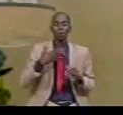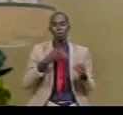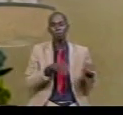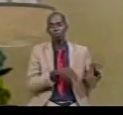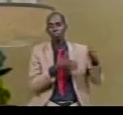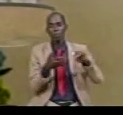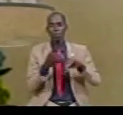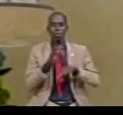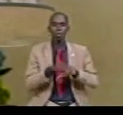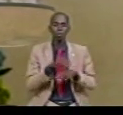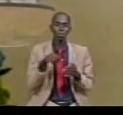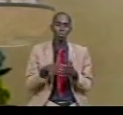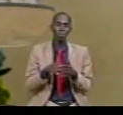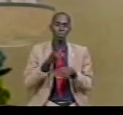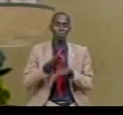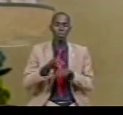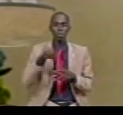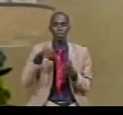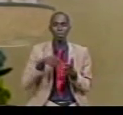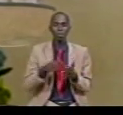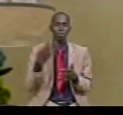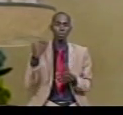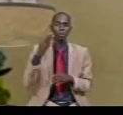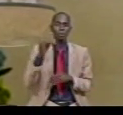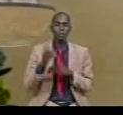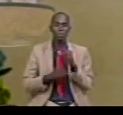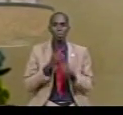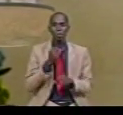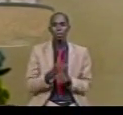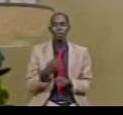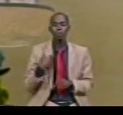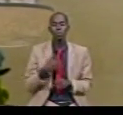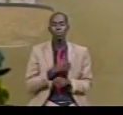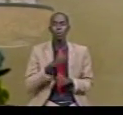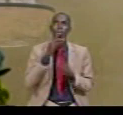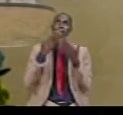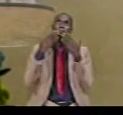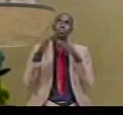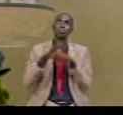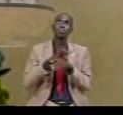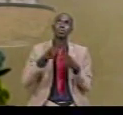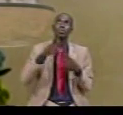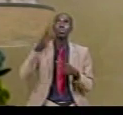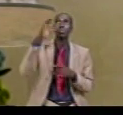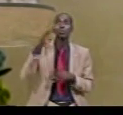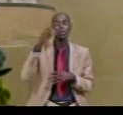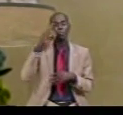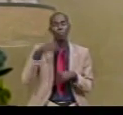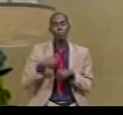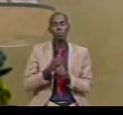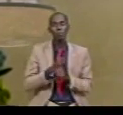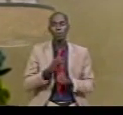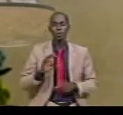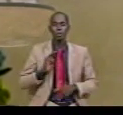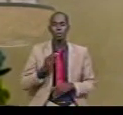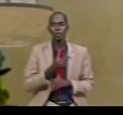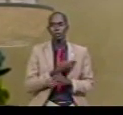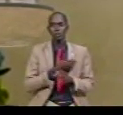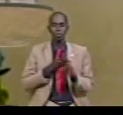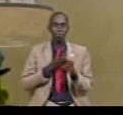ministry these 50 years, we are grateful to God for making us